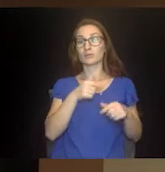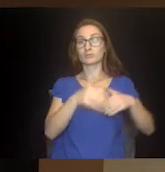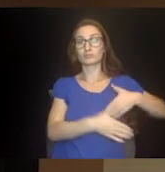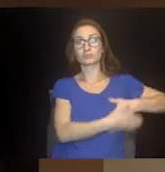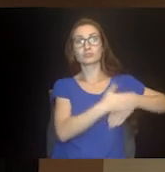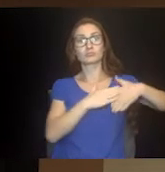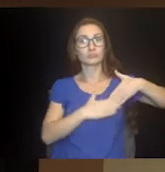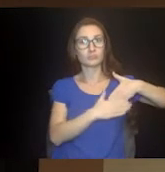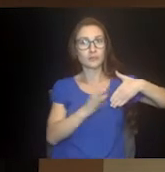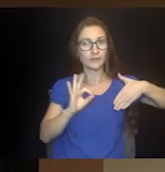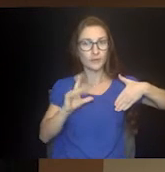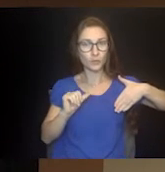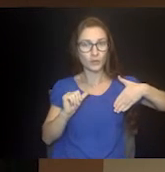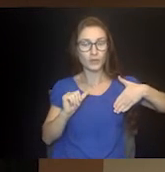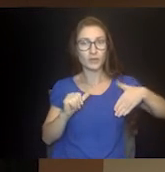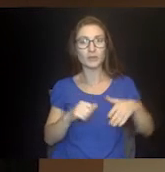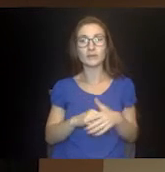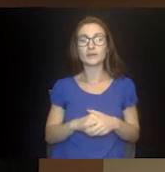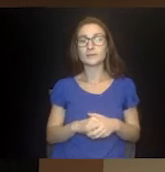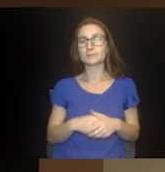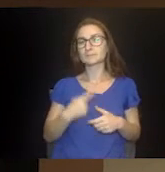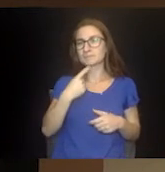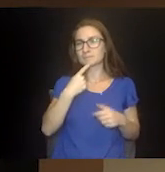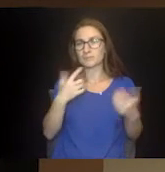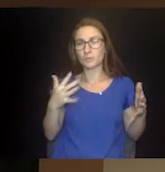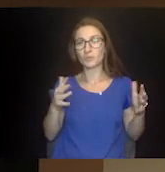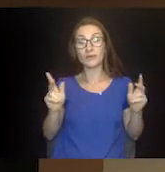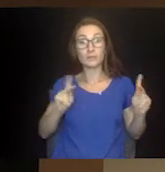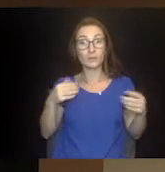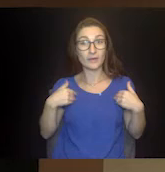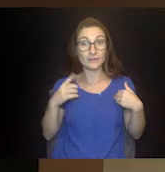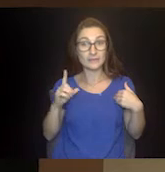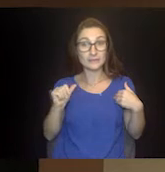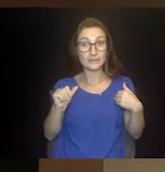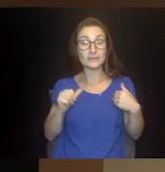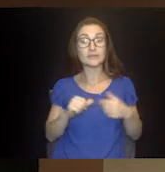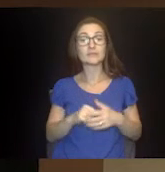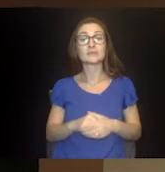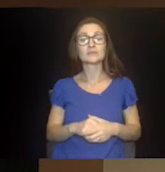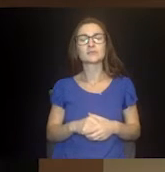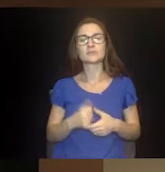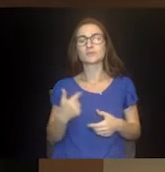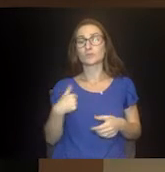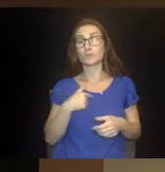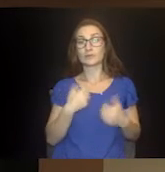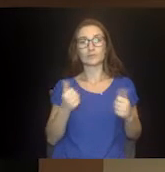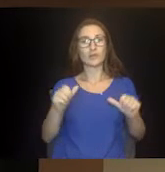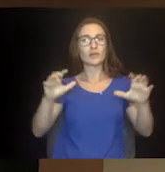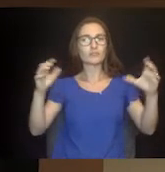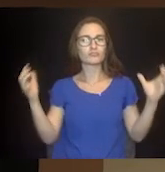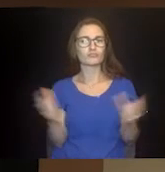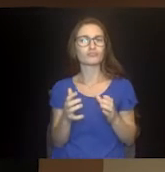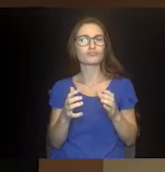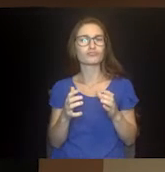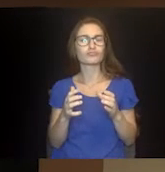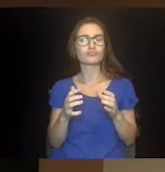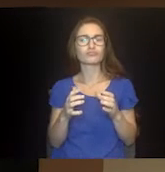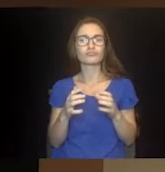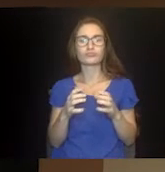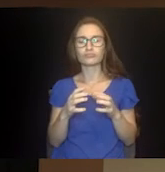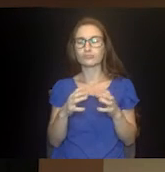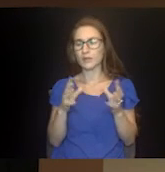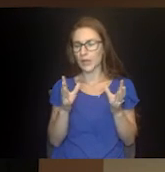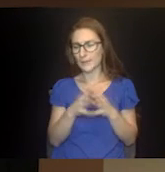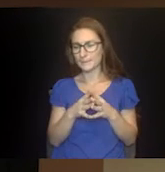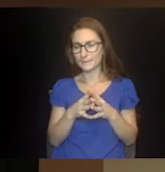disabilities. We're spread out all through the state of Florida. Like I said, different spectrum of disabilities. What we try to do is get together